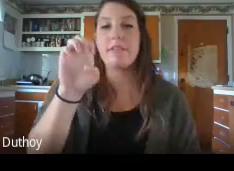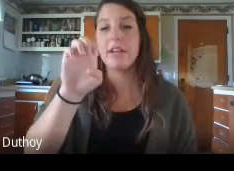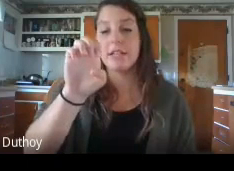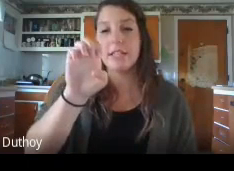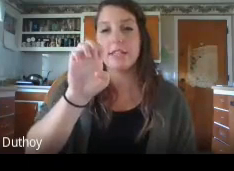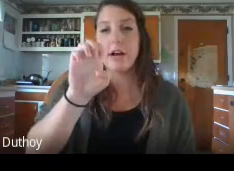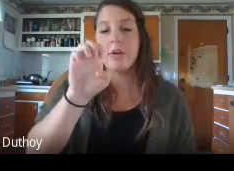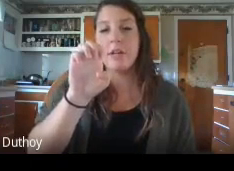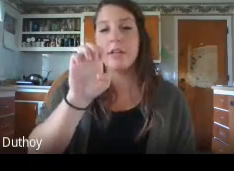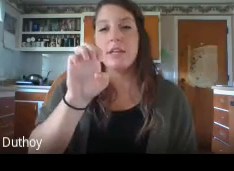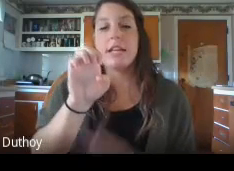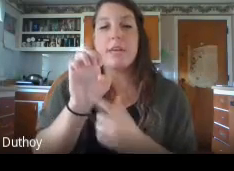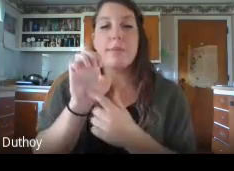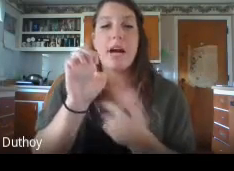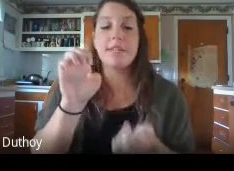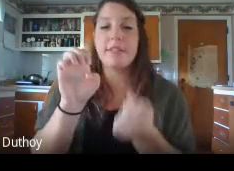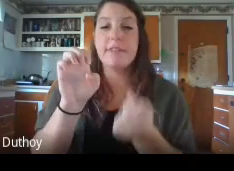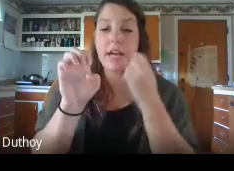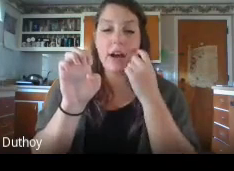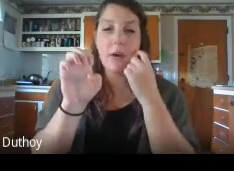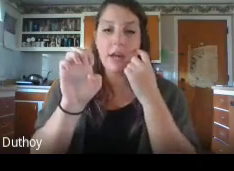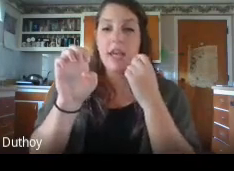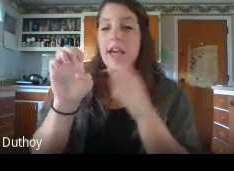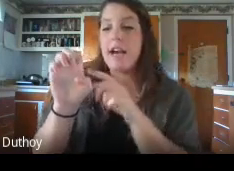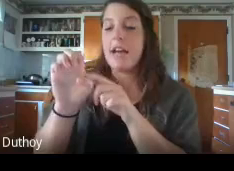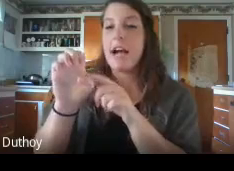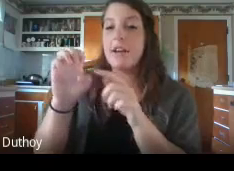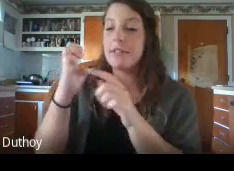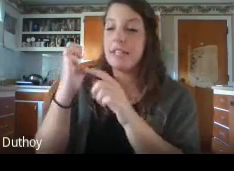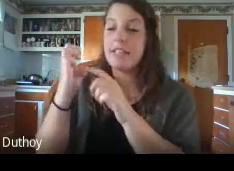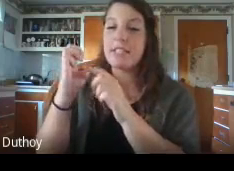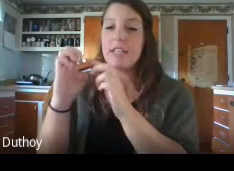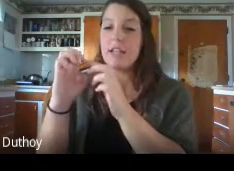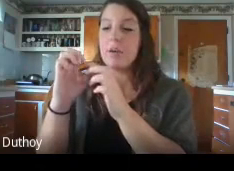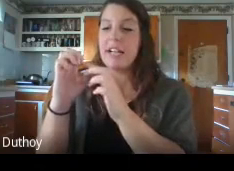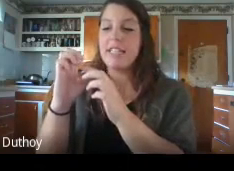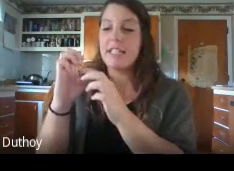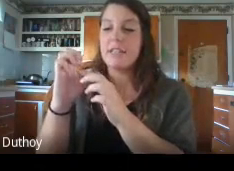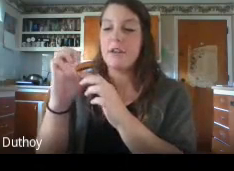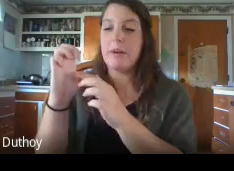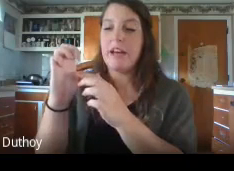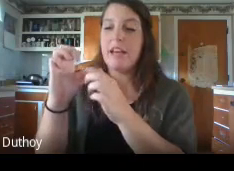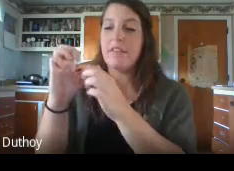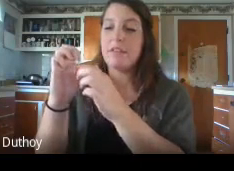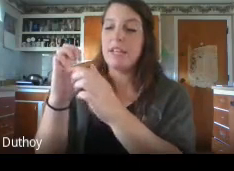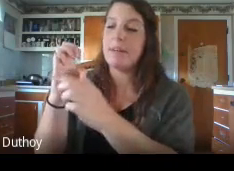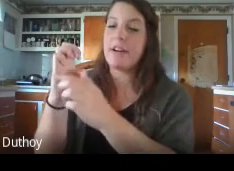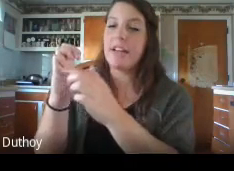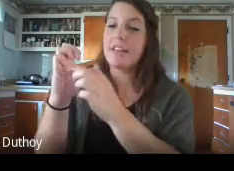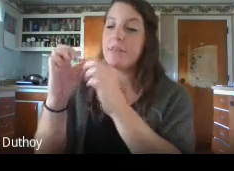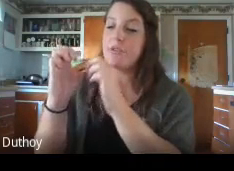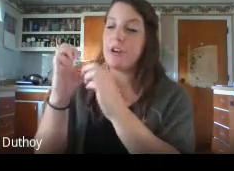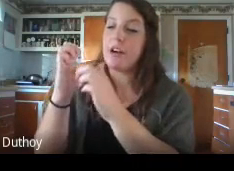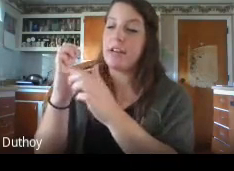my thumb and my fingers, like so. Again, my palm is facing out. And I also think this looks like a lowercase e a little bit. If you think